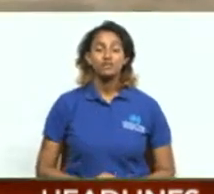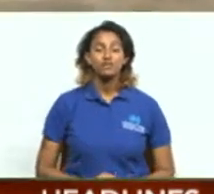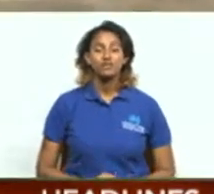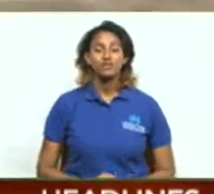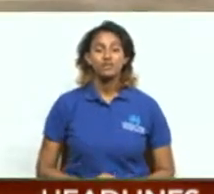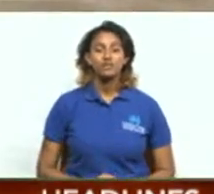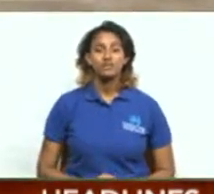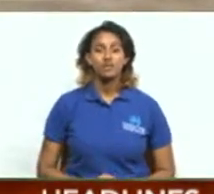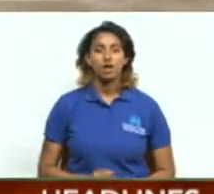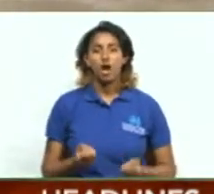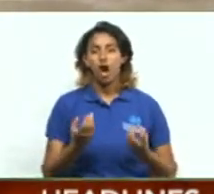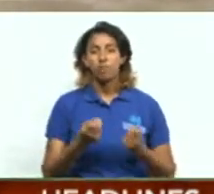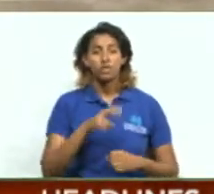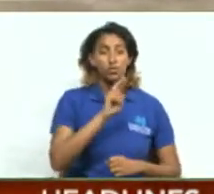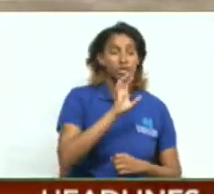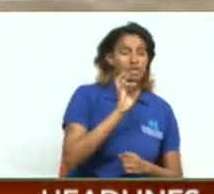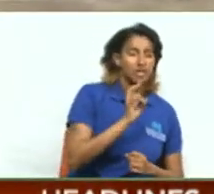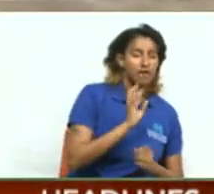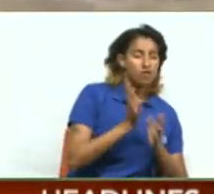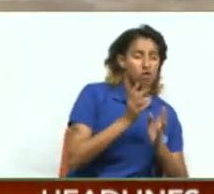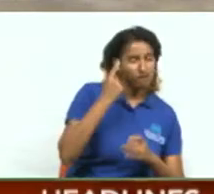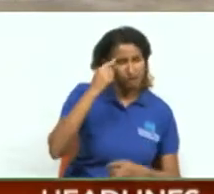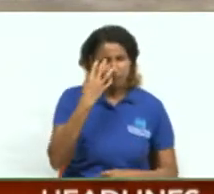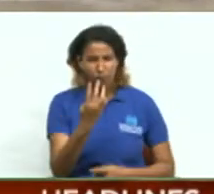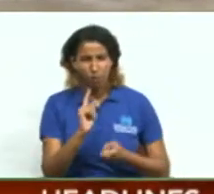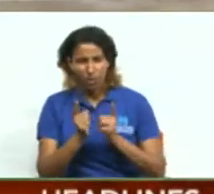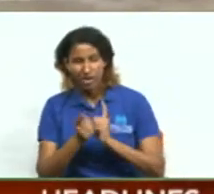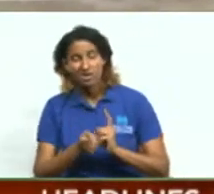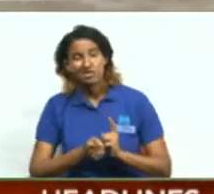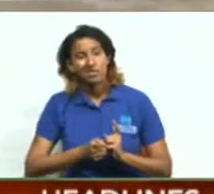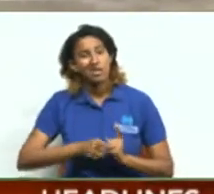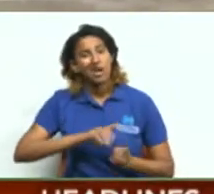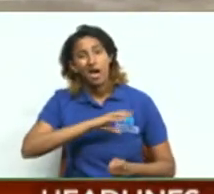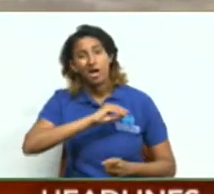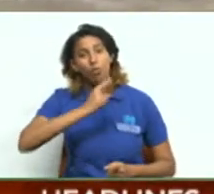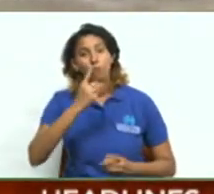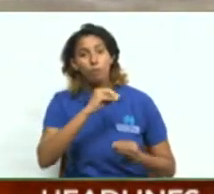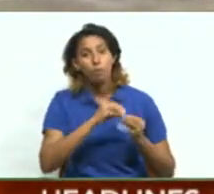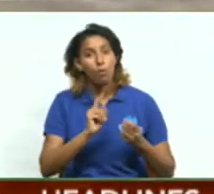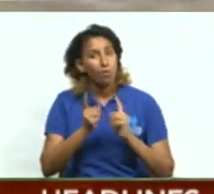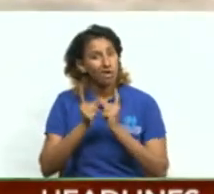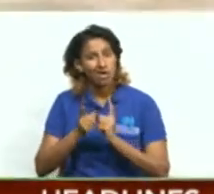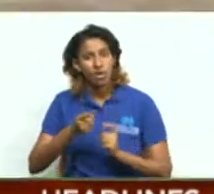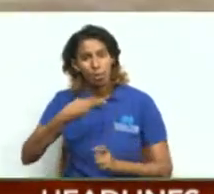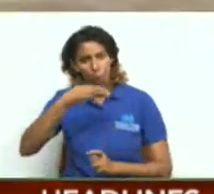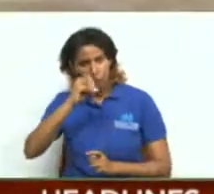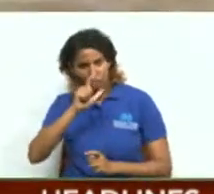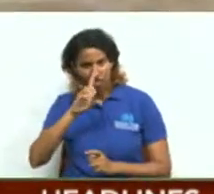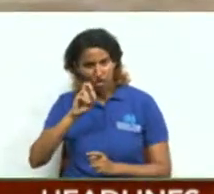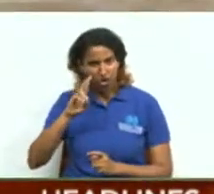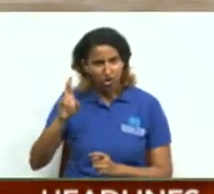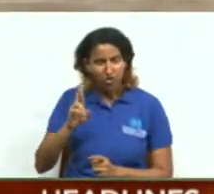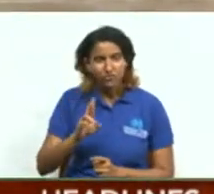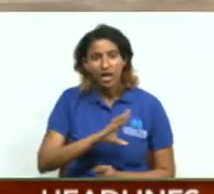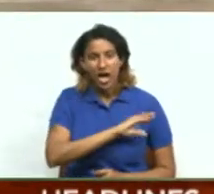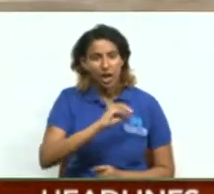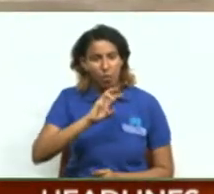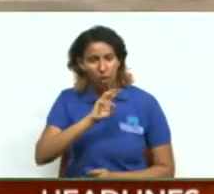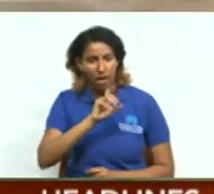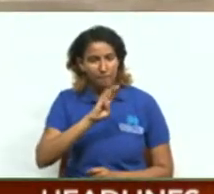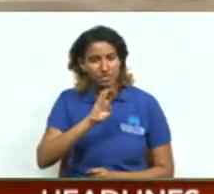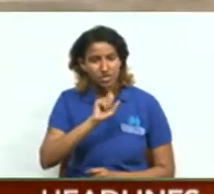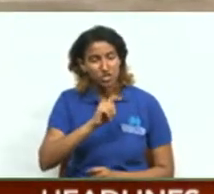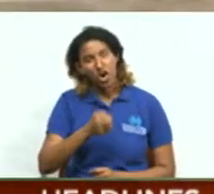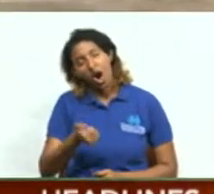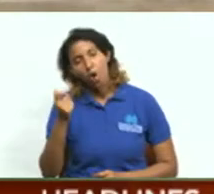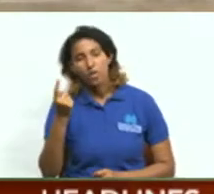at 27 for four, it only got worse with a third wicket to Holder, Tion Webster gone for 11. Holder finished with 4 for 47,